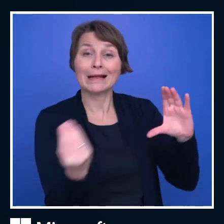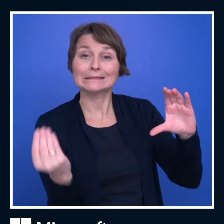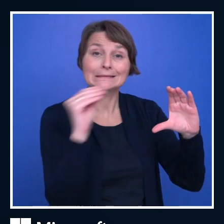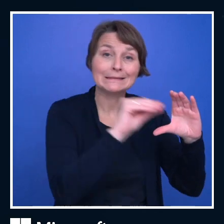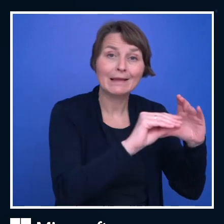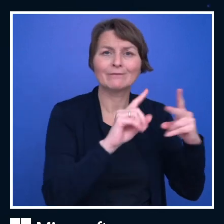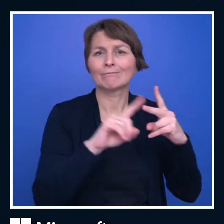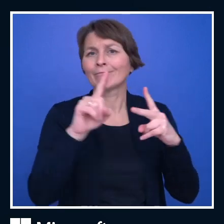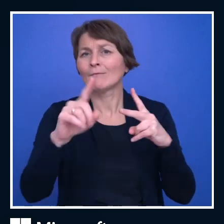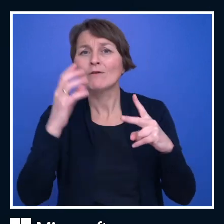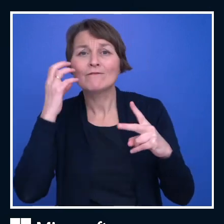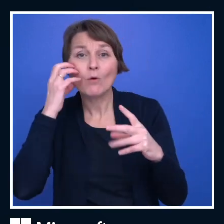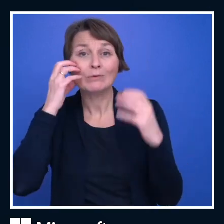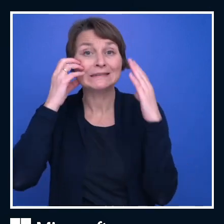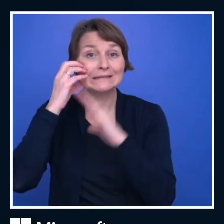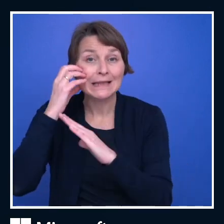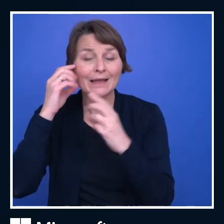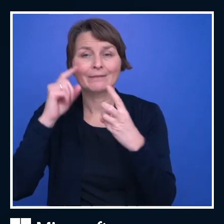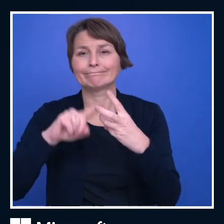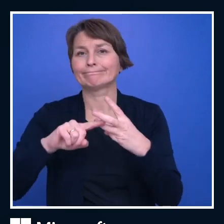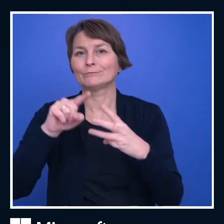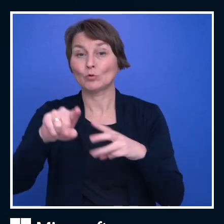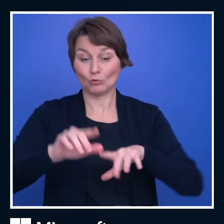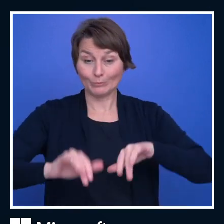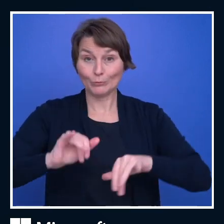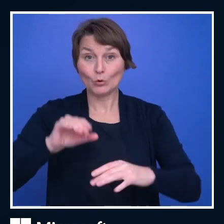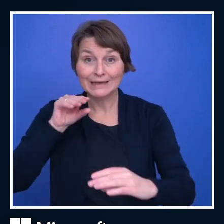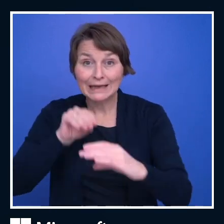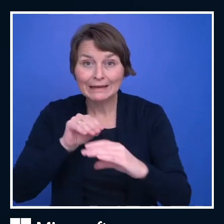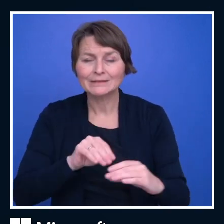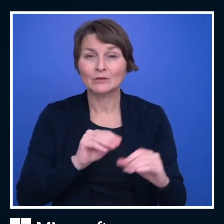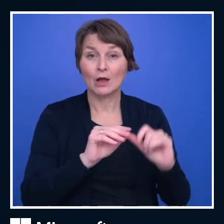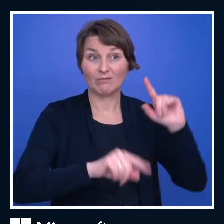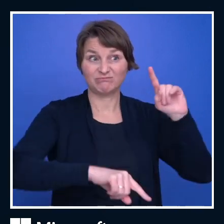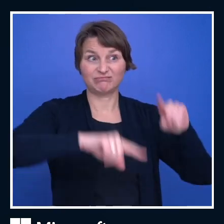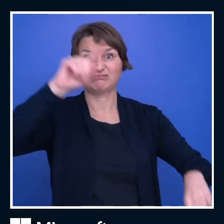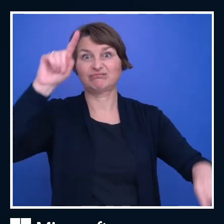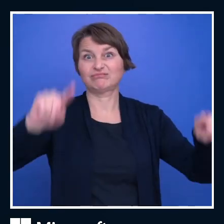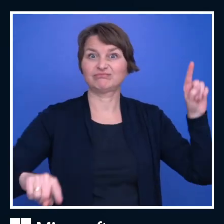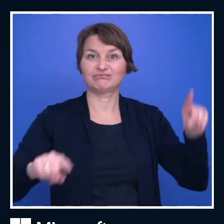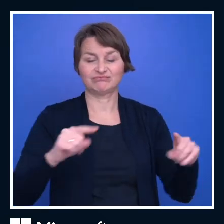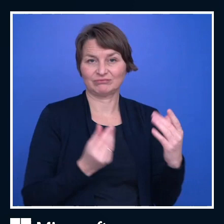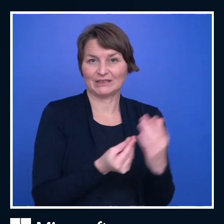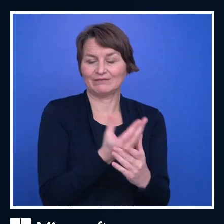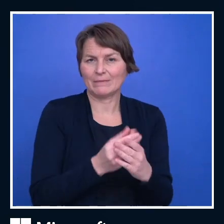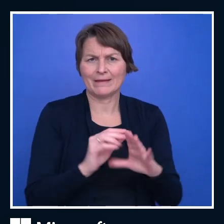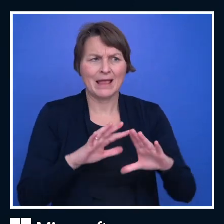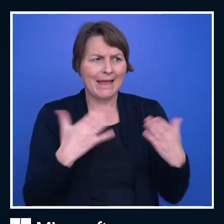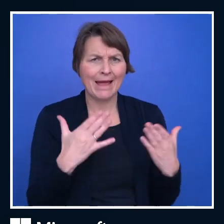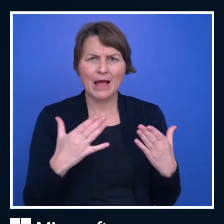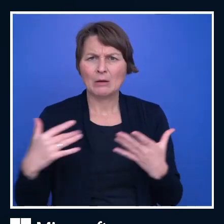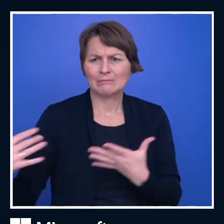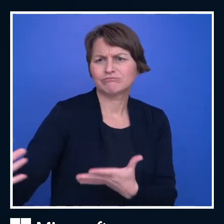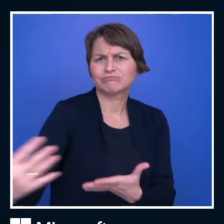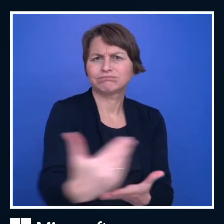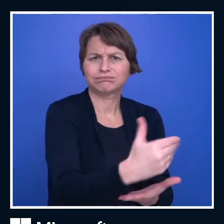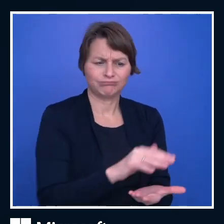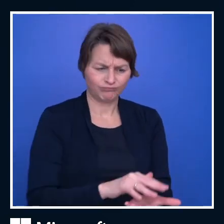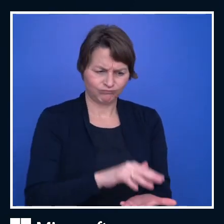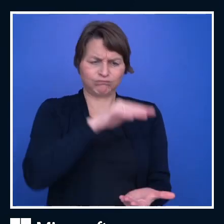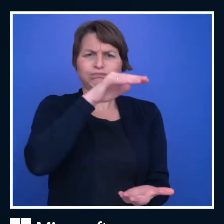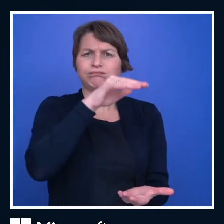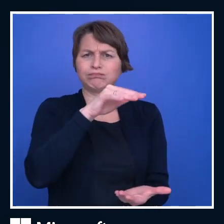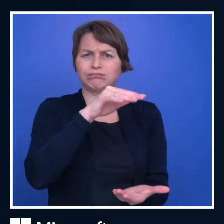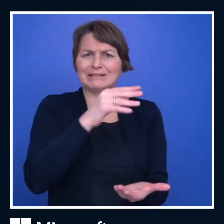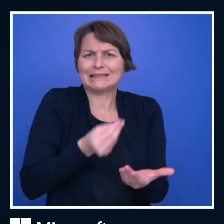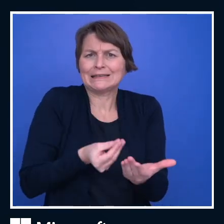on. Now, as a result of collecting all that unstructured data, it can cost time